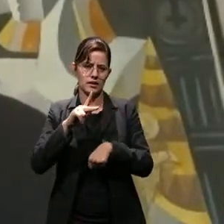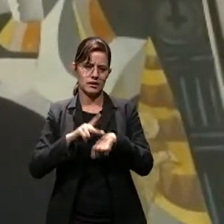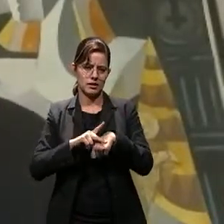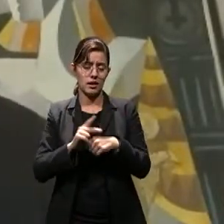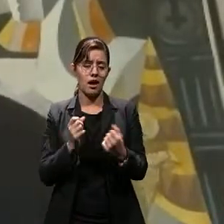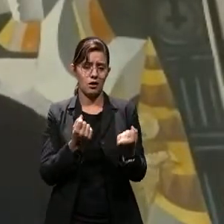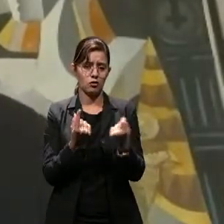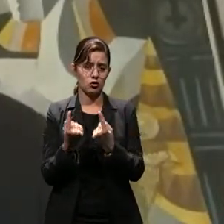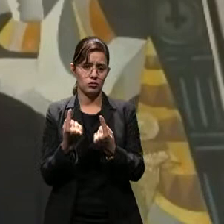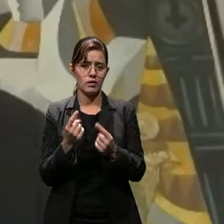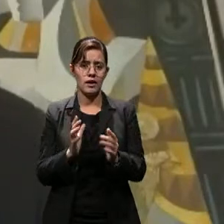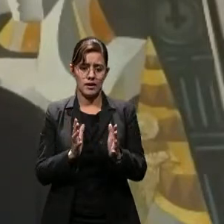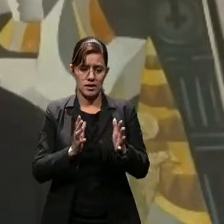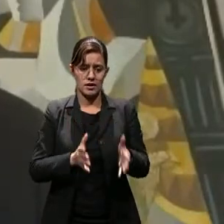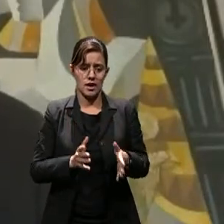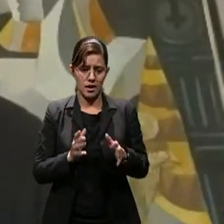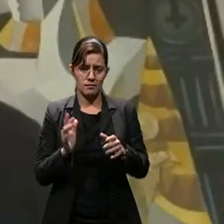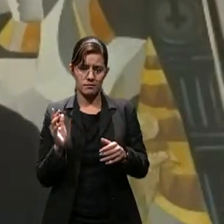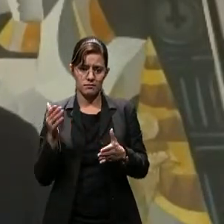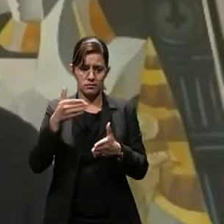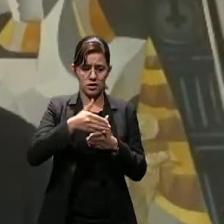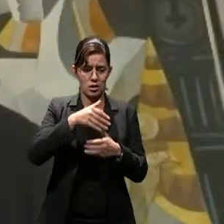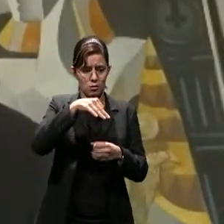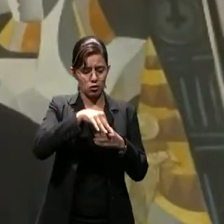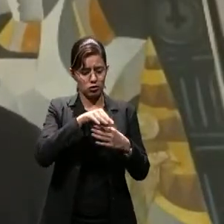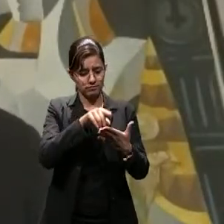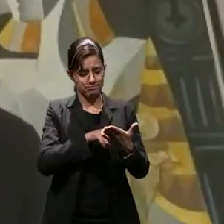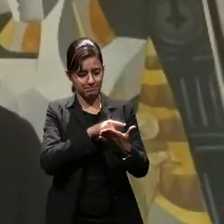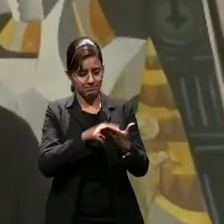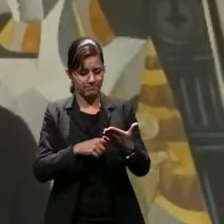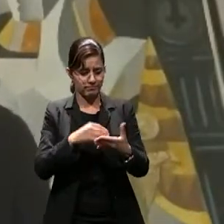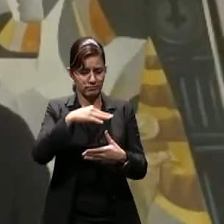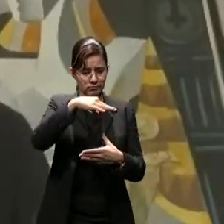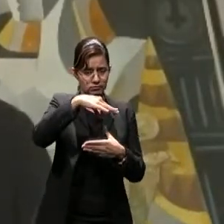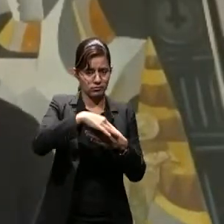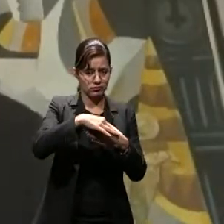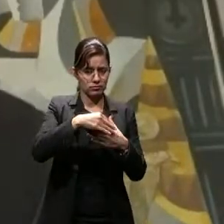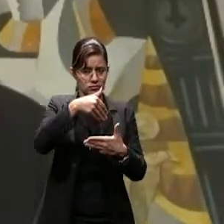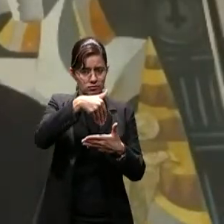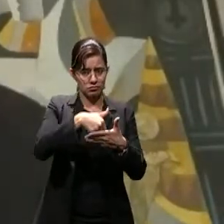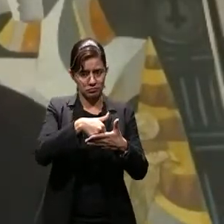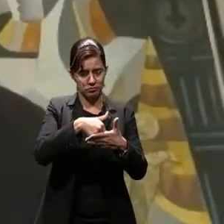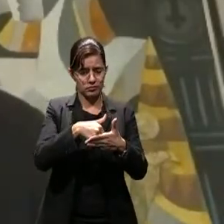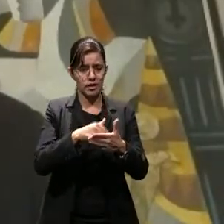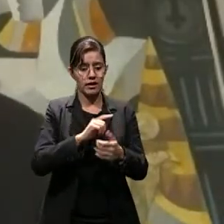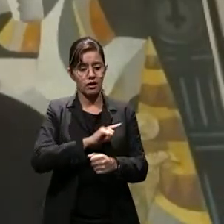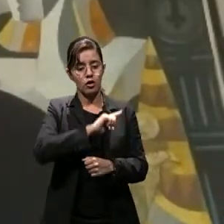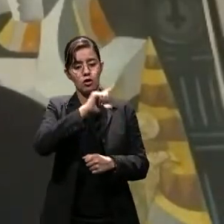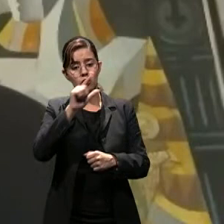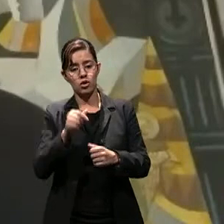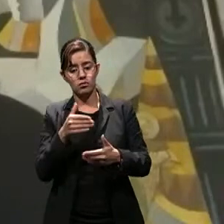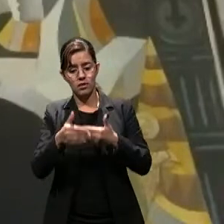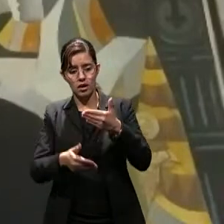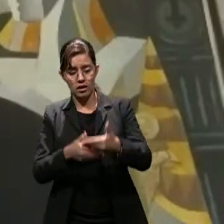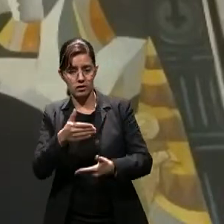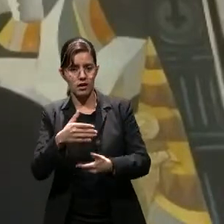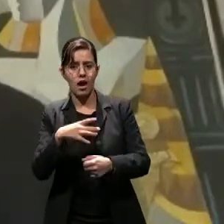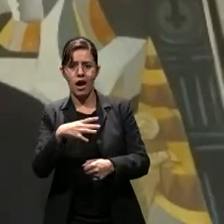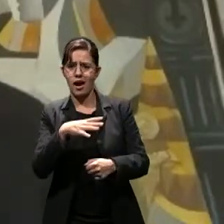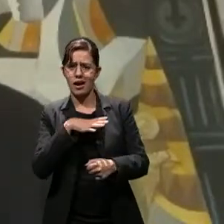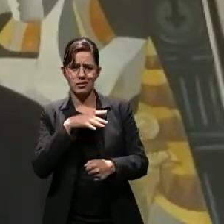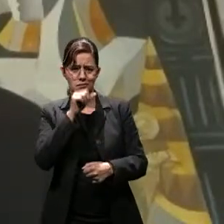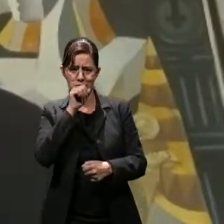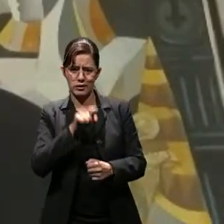post-electoral control, which are guaranteeing that it is very difficult to have an electoral fraud, or that